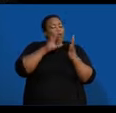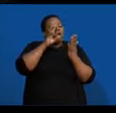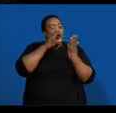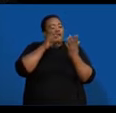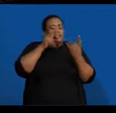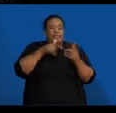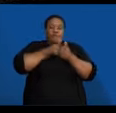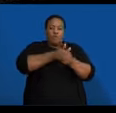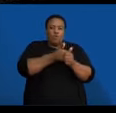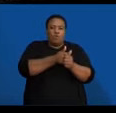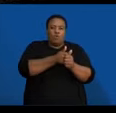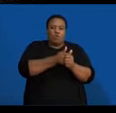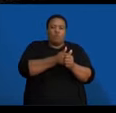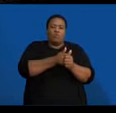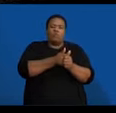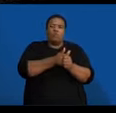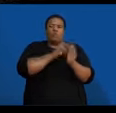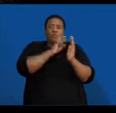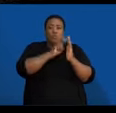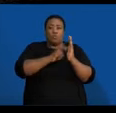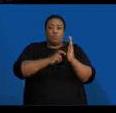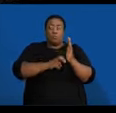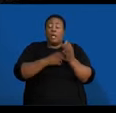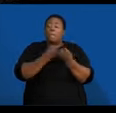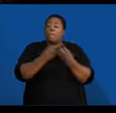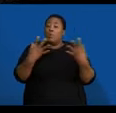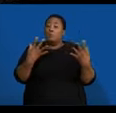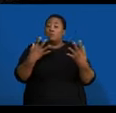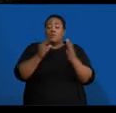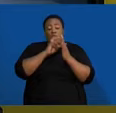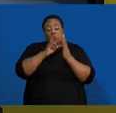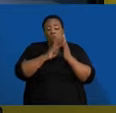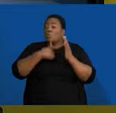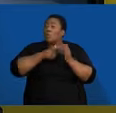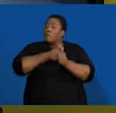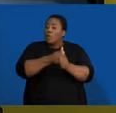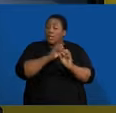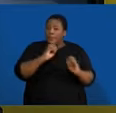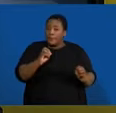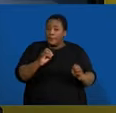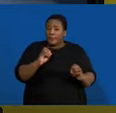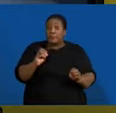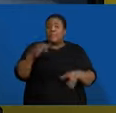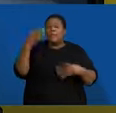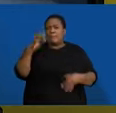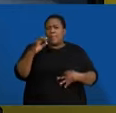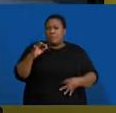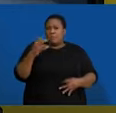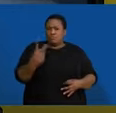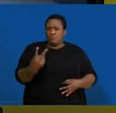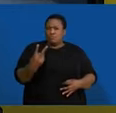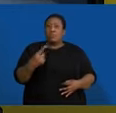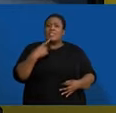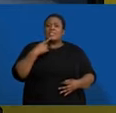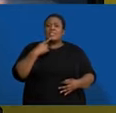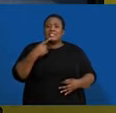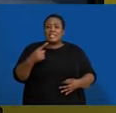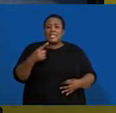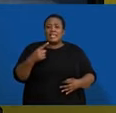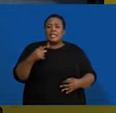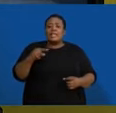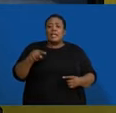carefully. Now, one of the instructions that most of us do not follow, especially with paper 2, is when they say round off to